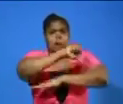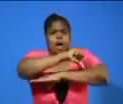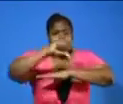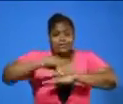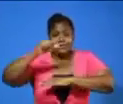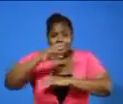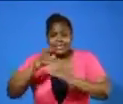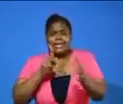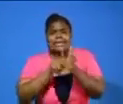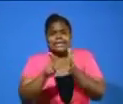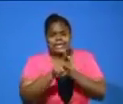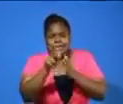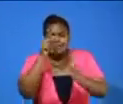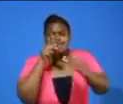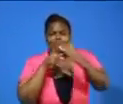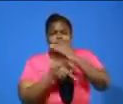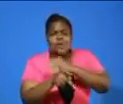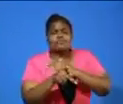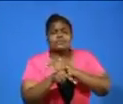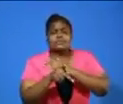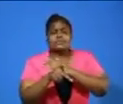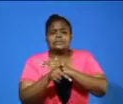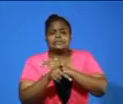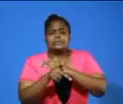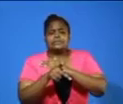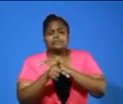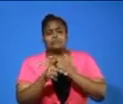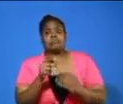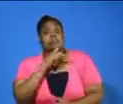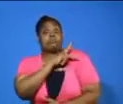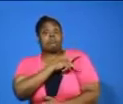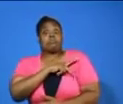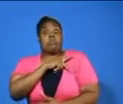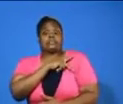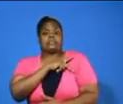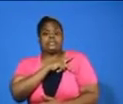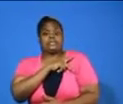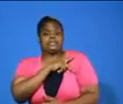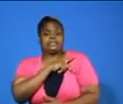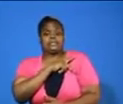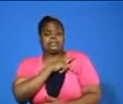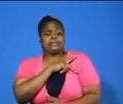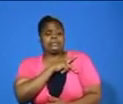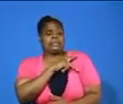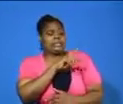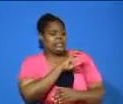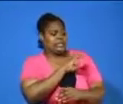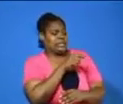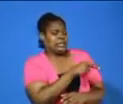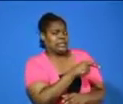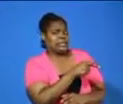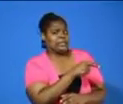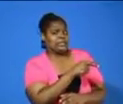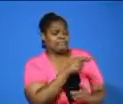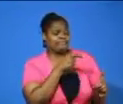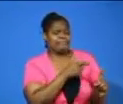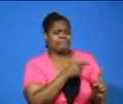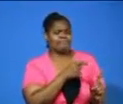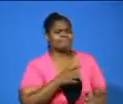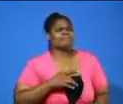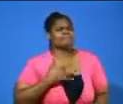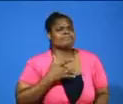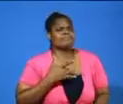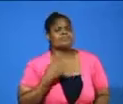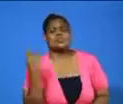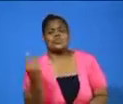slain the prophets with the sword. Personally, Elijah felt alone as one who was